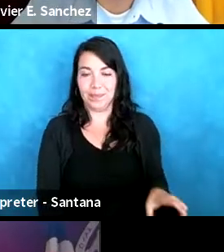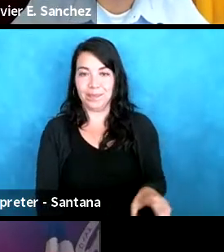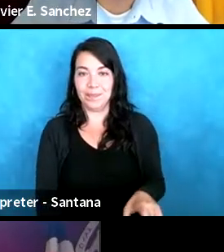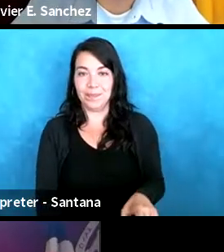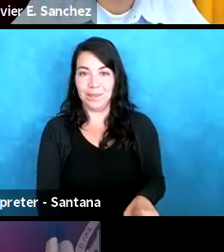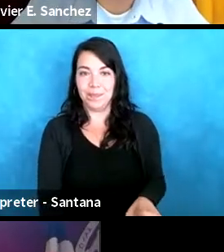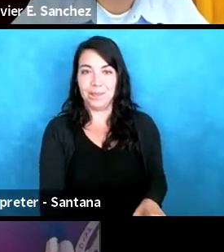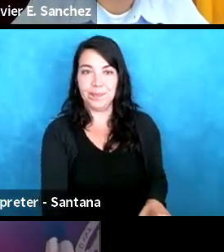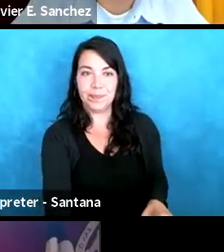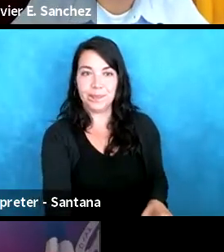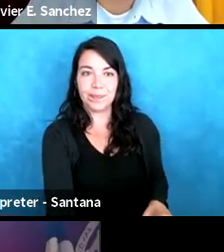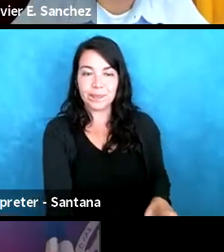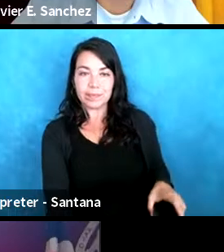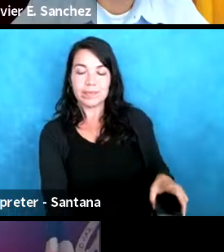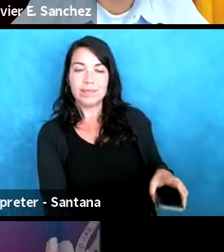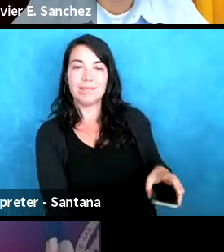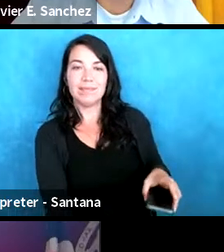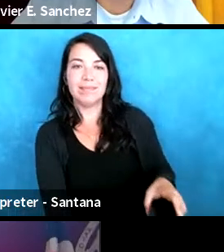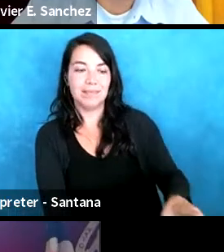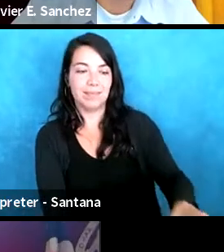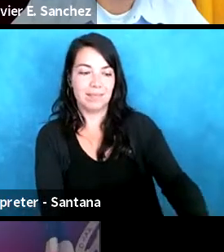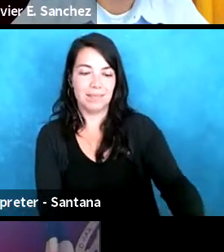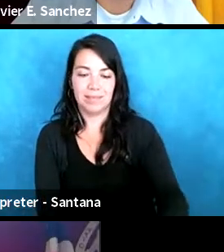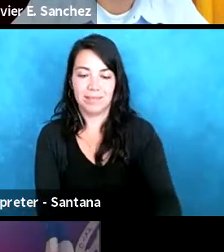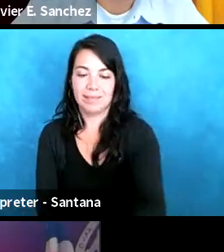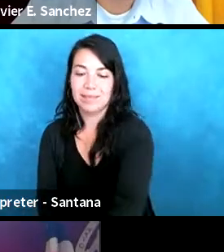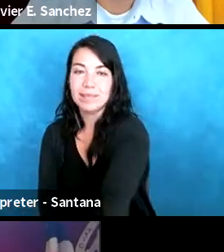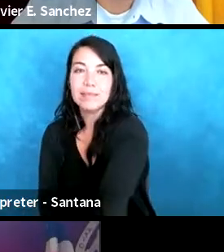All right. Good evening.